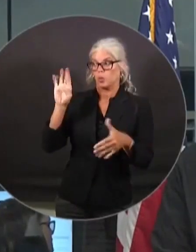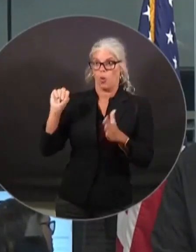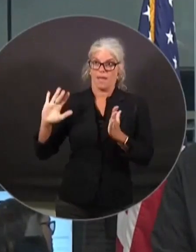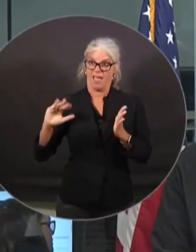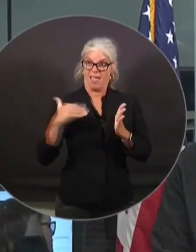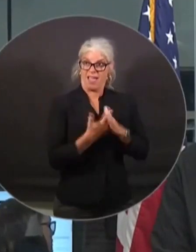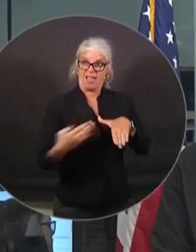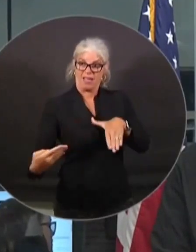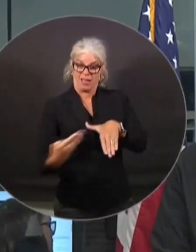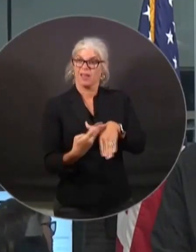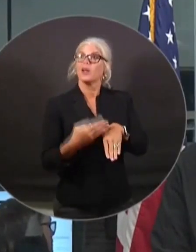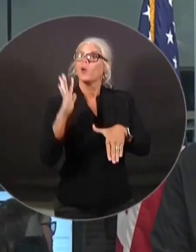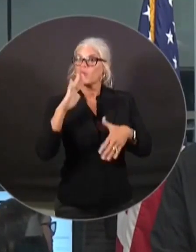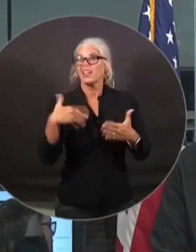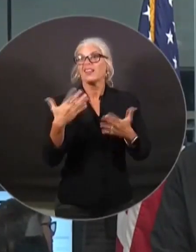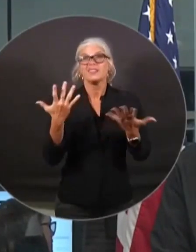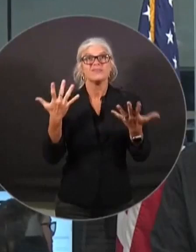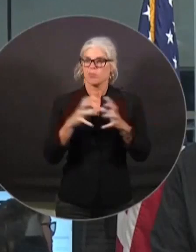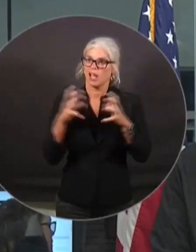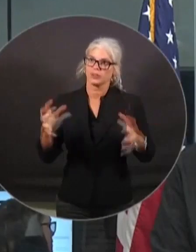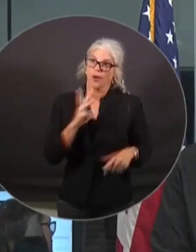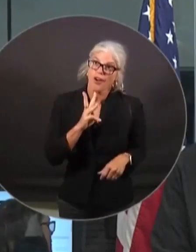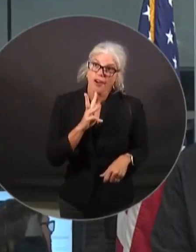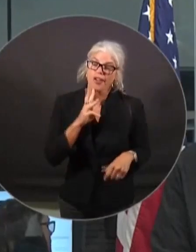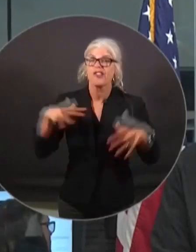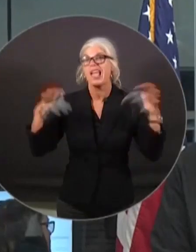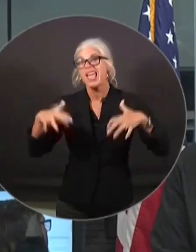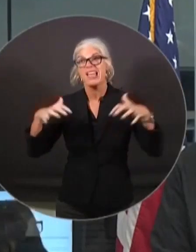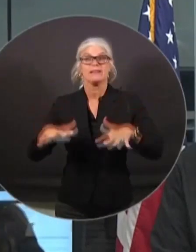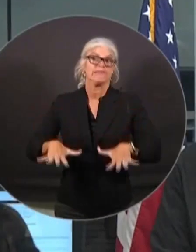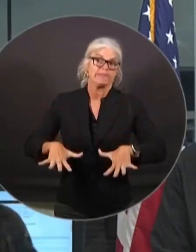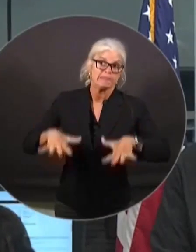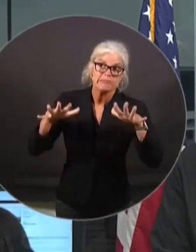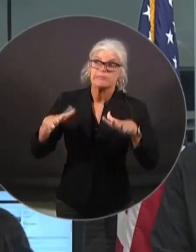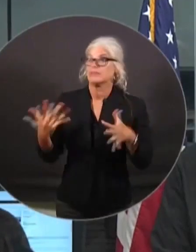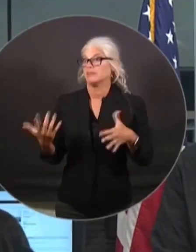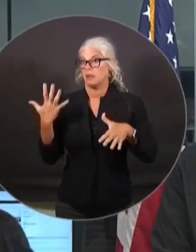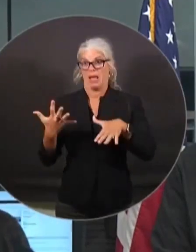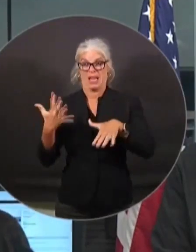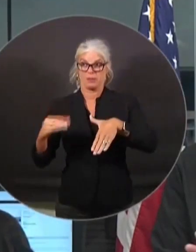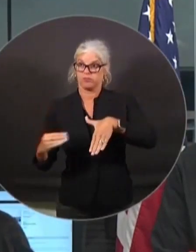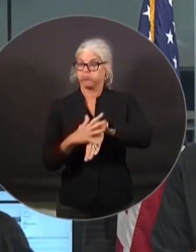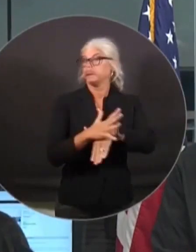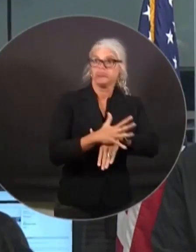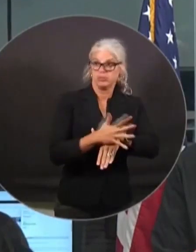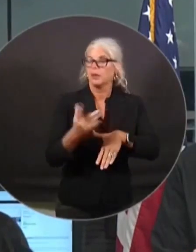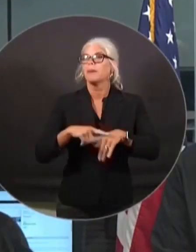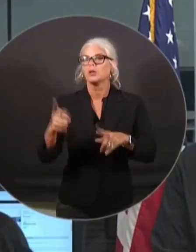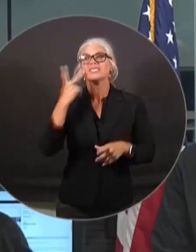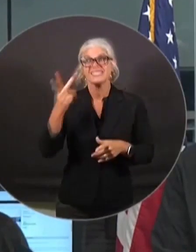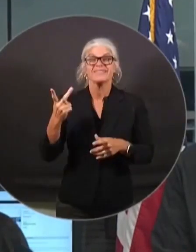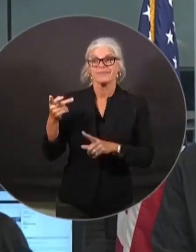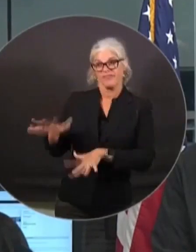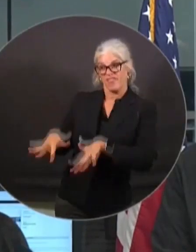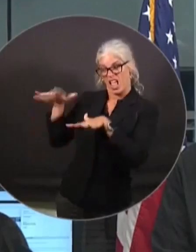you may get hit with an awful lot of water, a lot of rain. There may be immediate impacts that you see, but you could also see flooding that